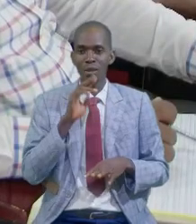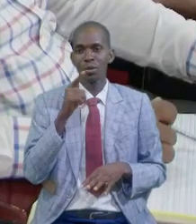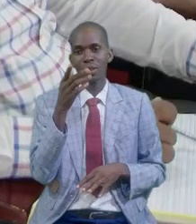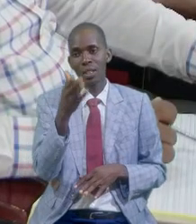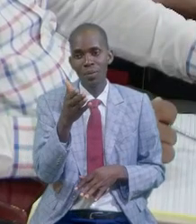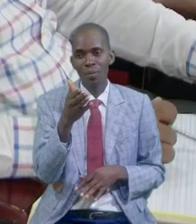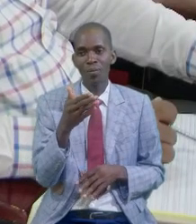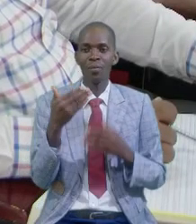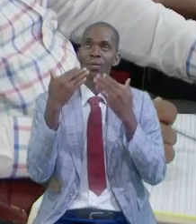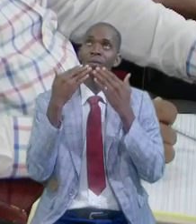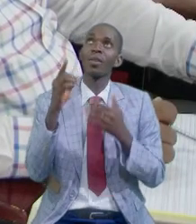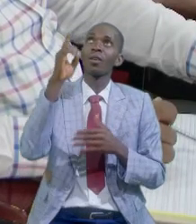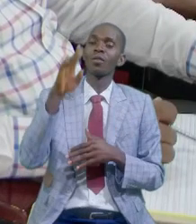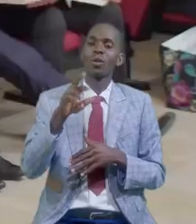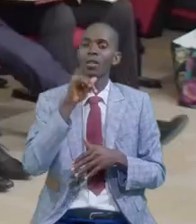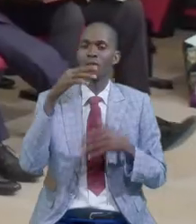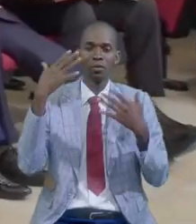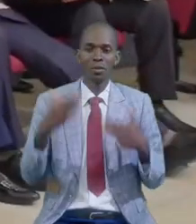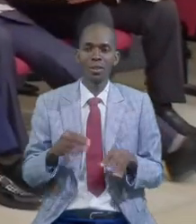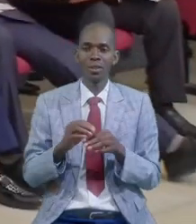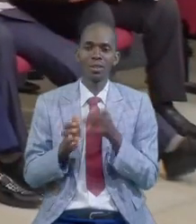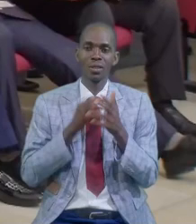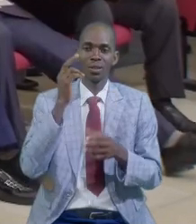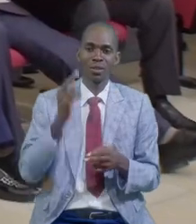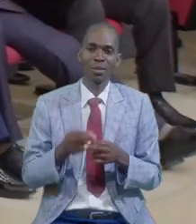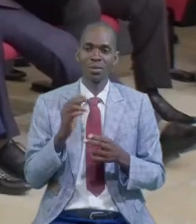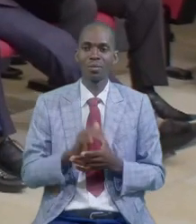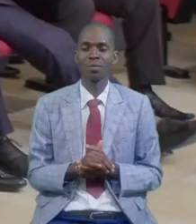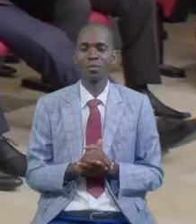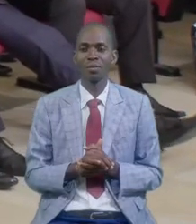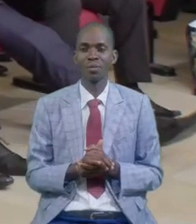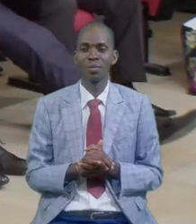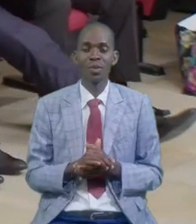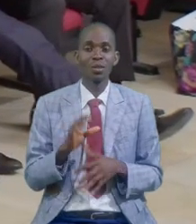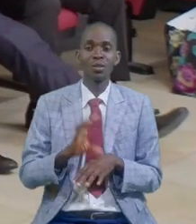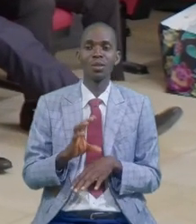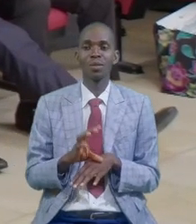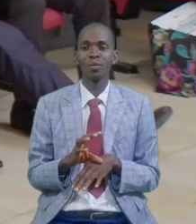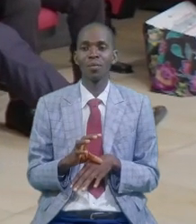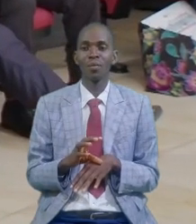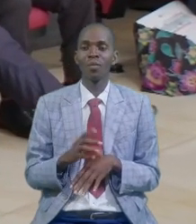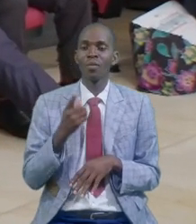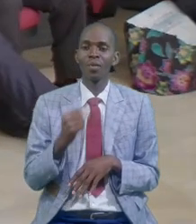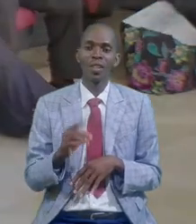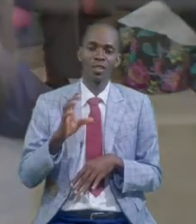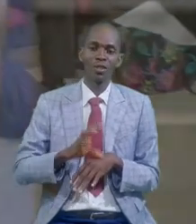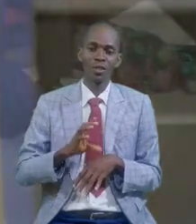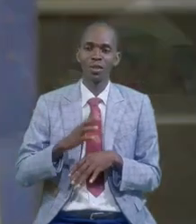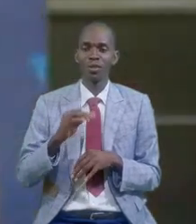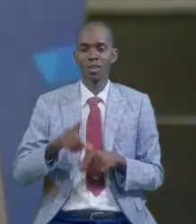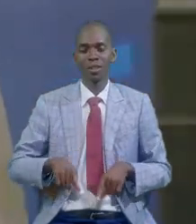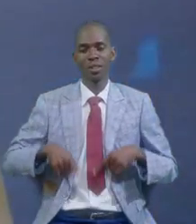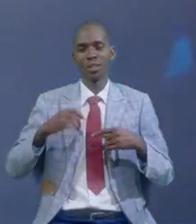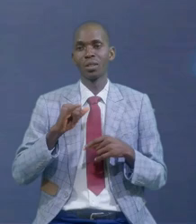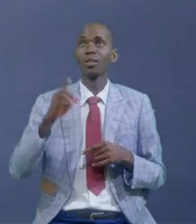Thank God you are not finished. Yes. Church, the church of the living God